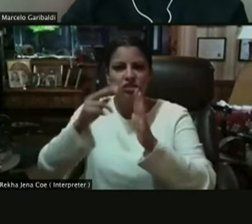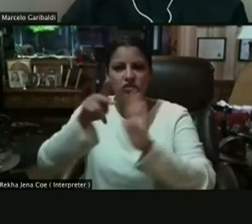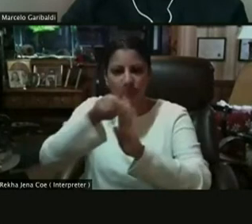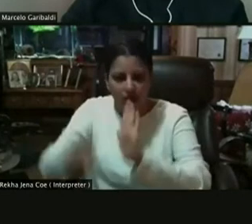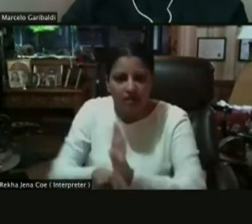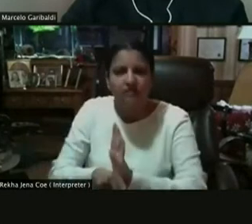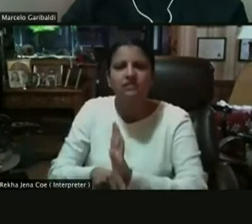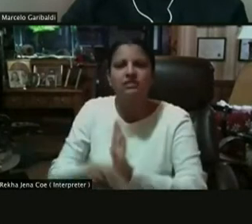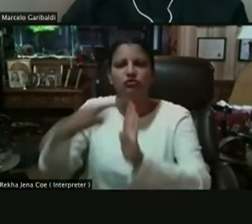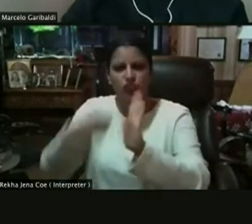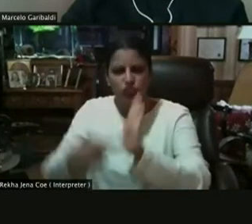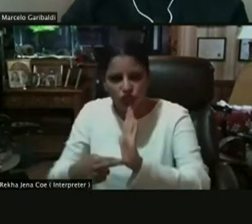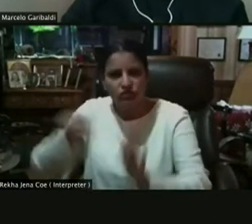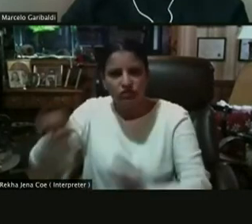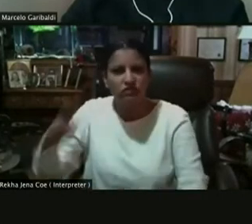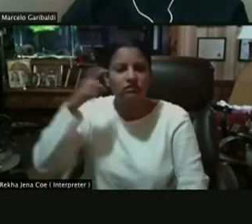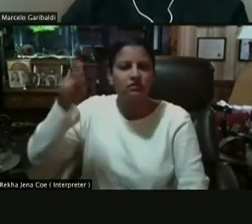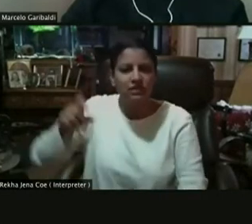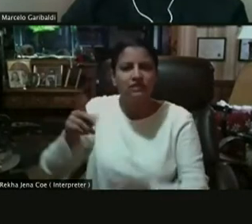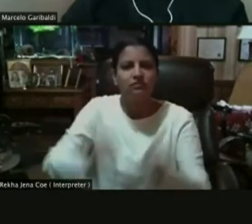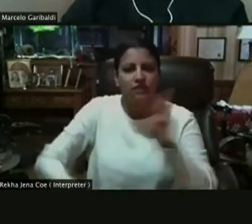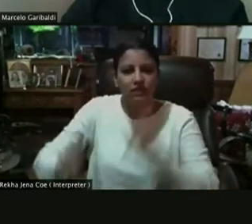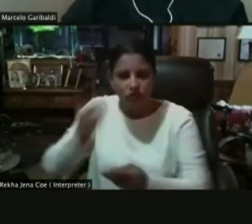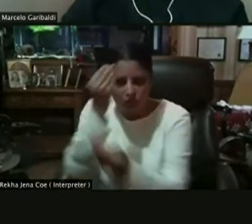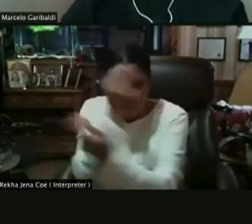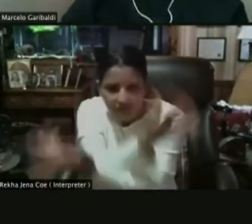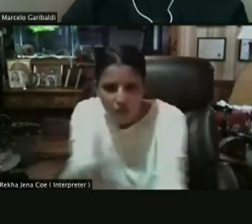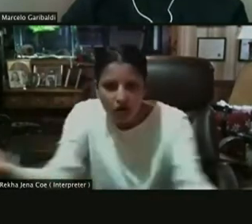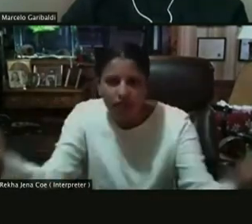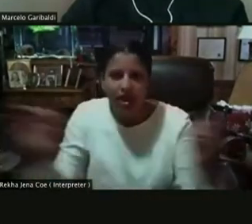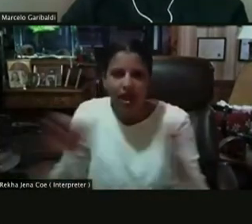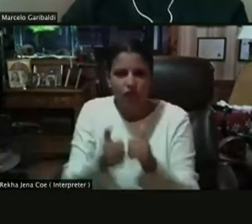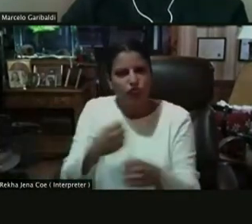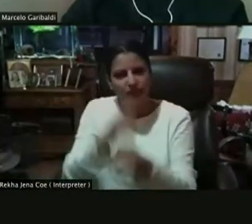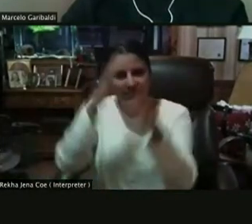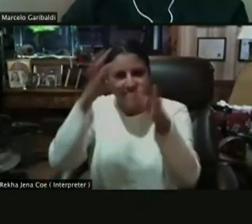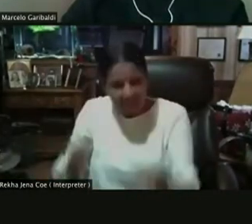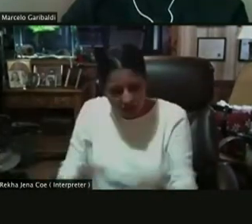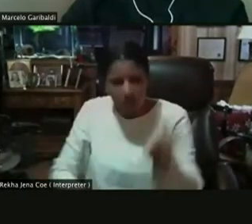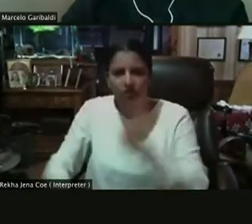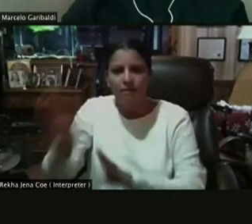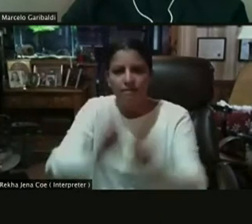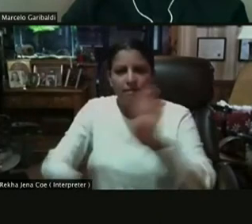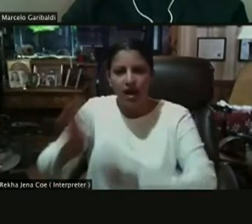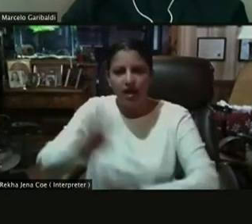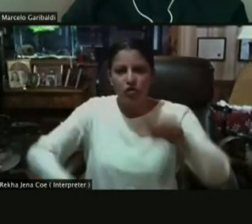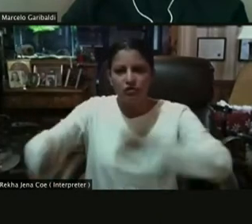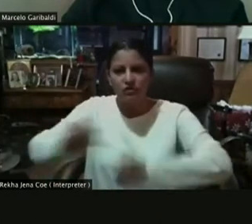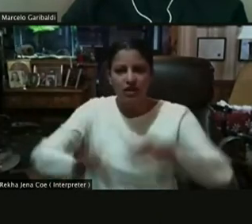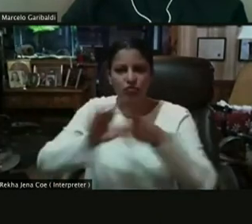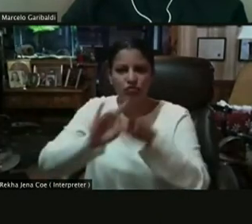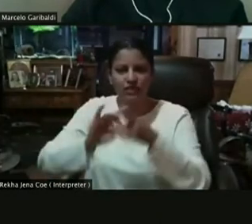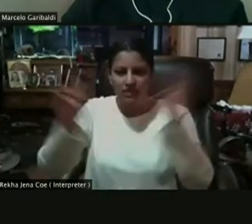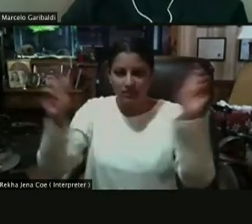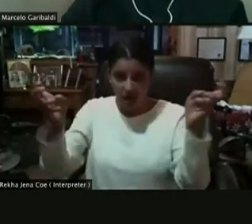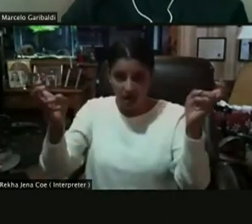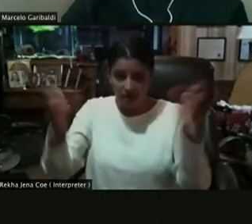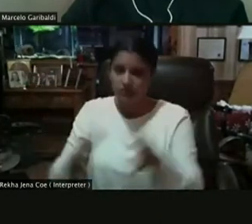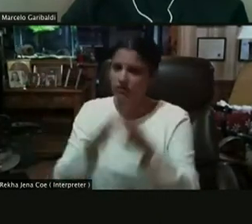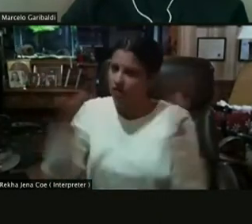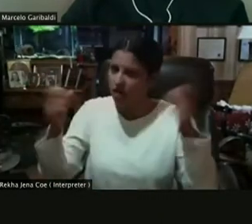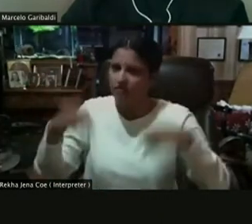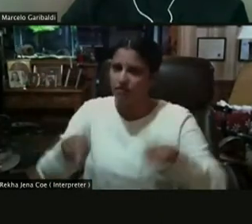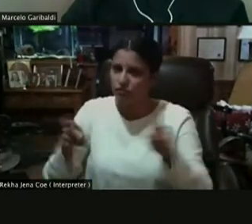know, government needs people to inform them on how to decide things on bioscience related topics. So there's lots of opportunity there as well.